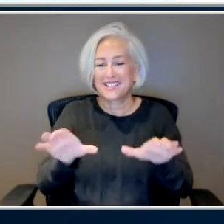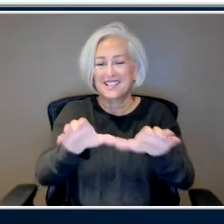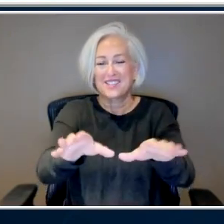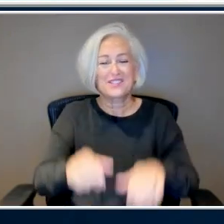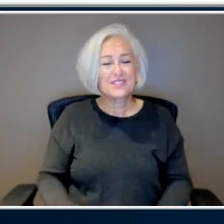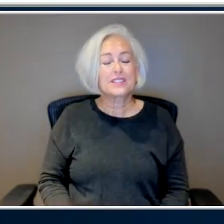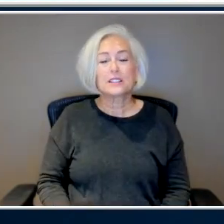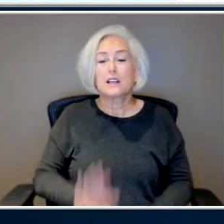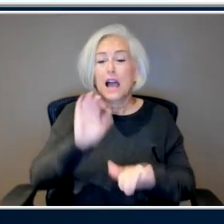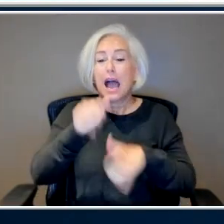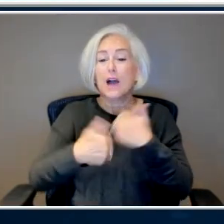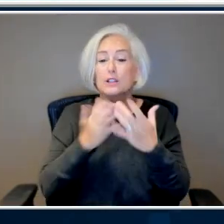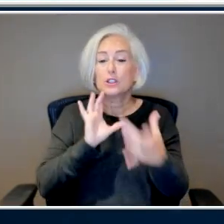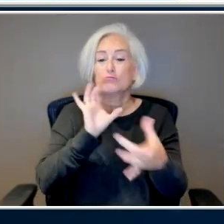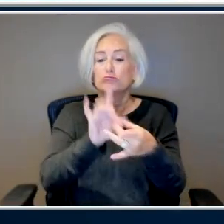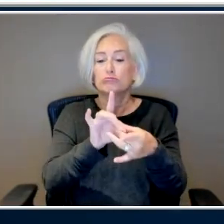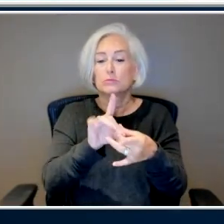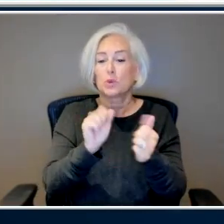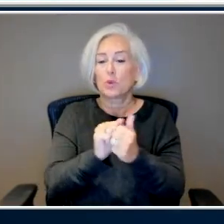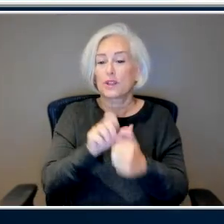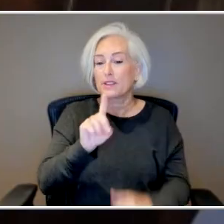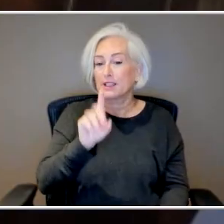with him? Well,